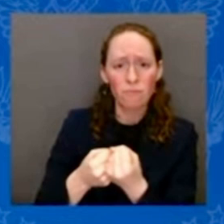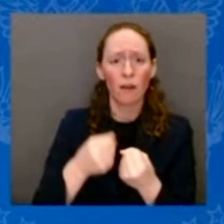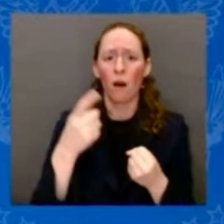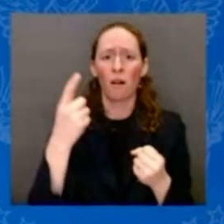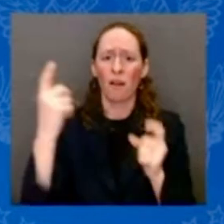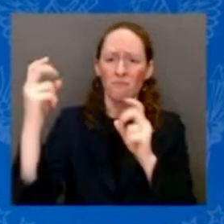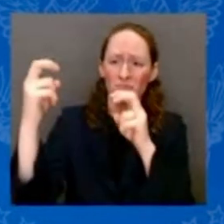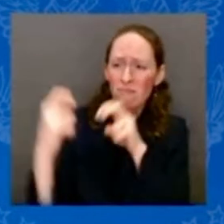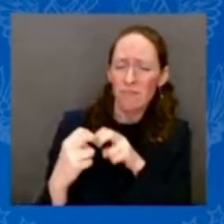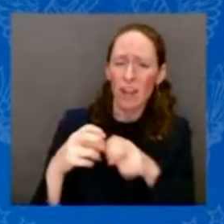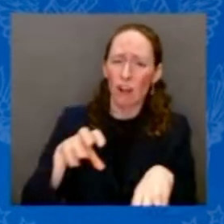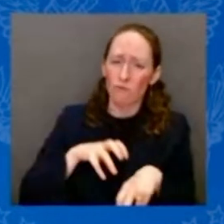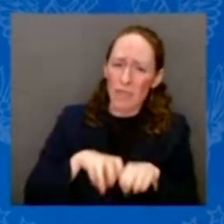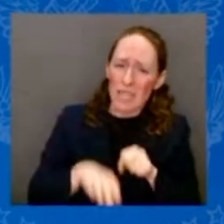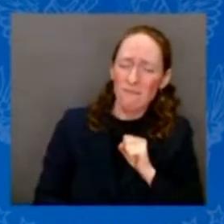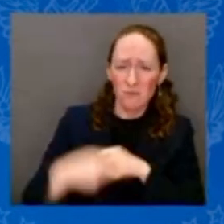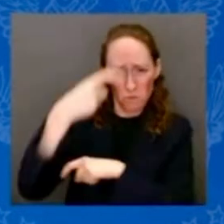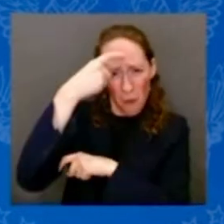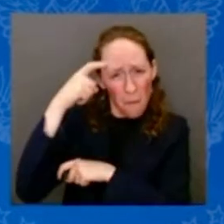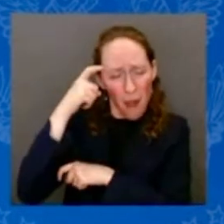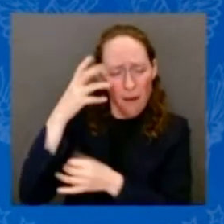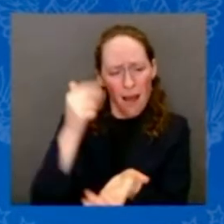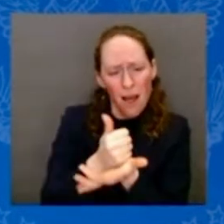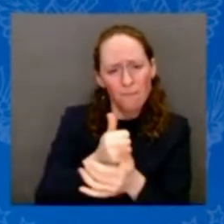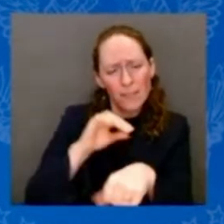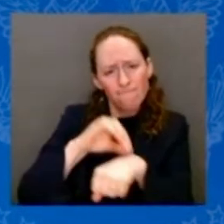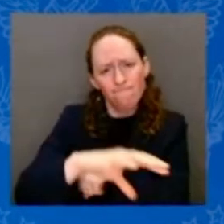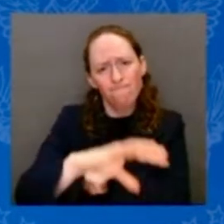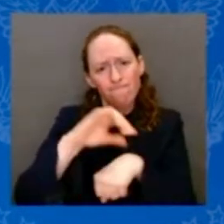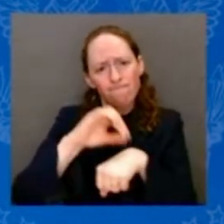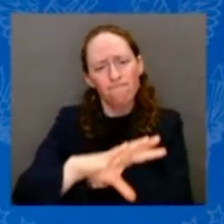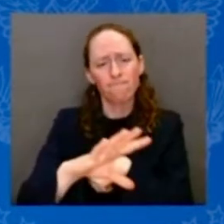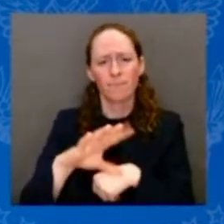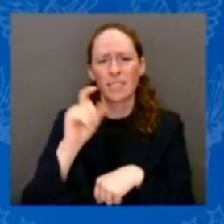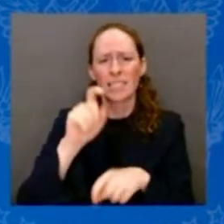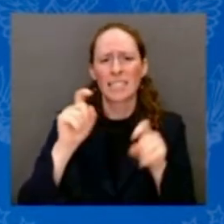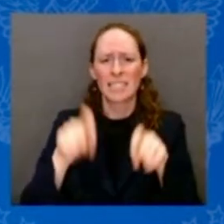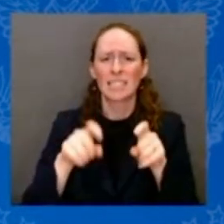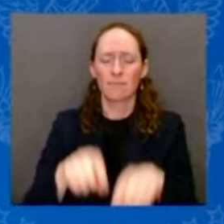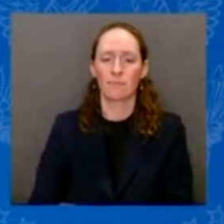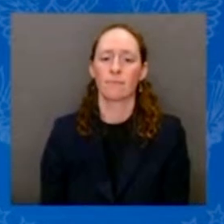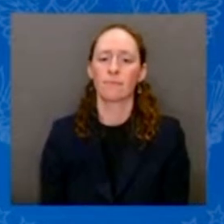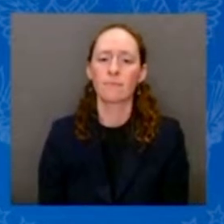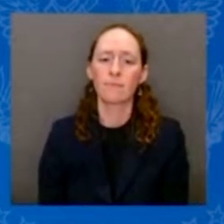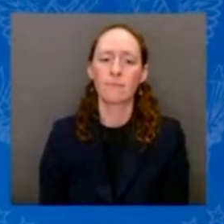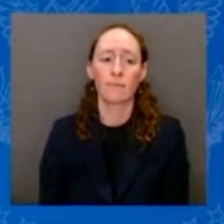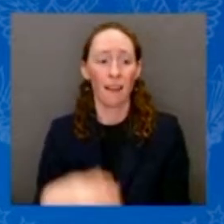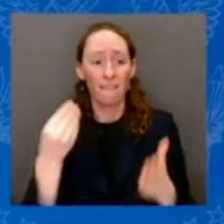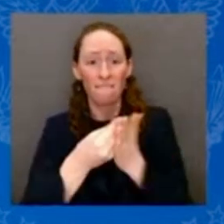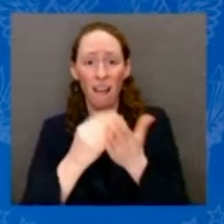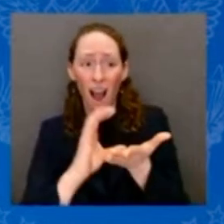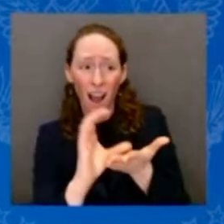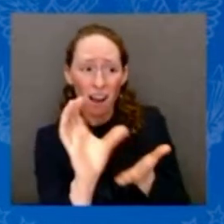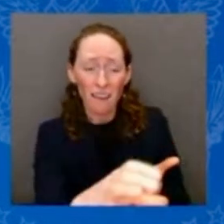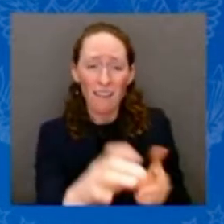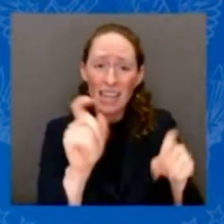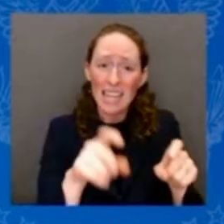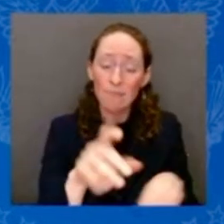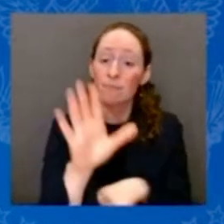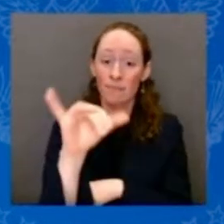and more financial assistance when a family loses the sole breadwinner or when a small business shuts down due to a lengthy shooting